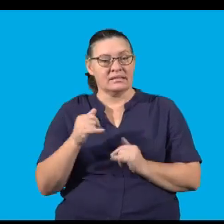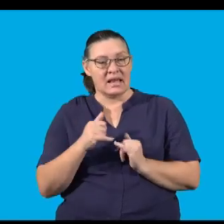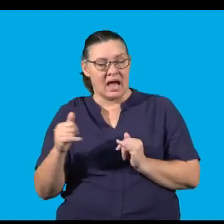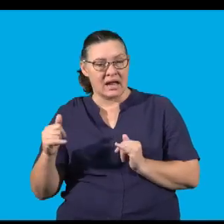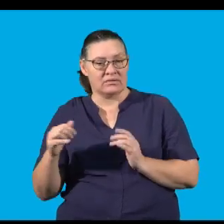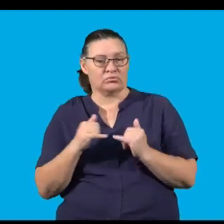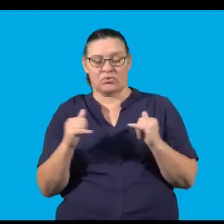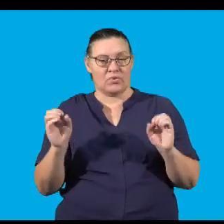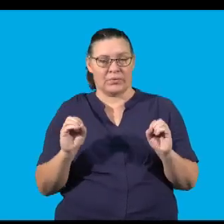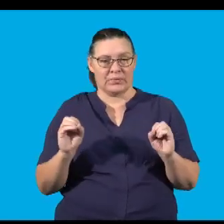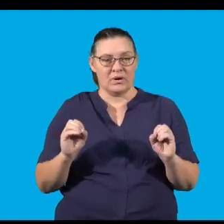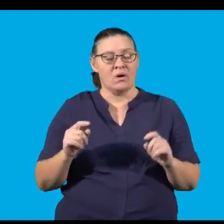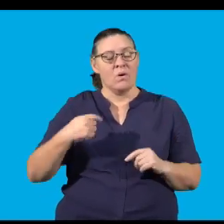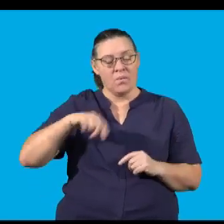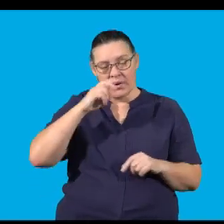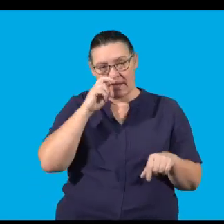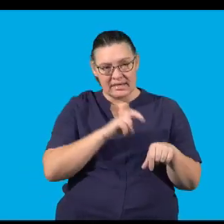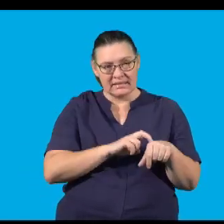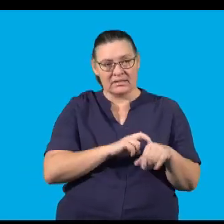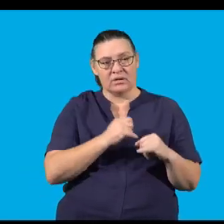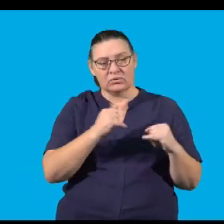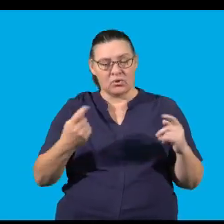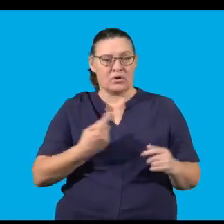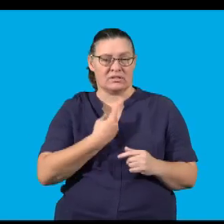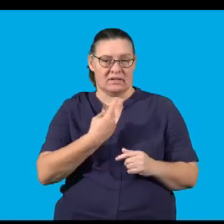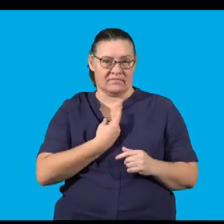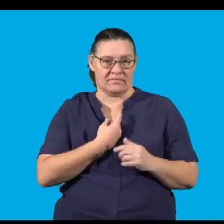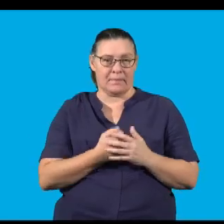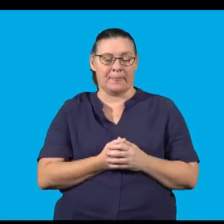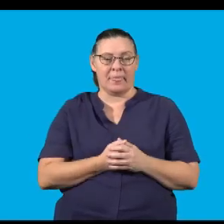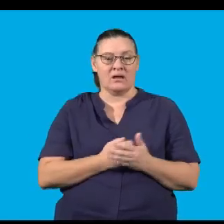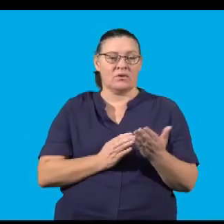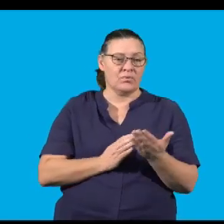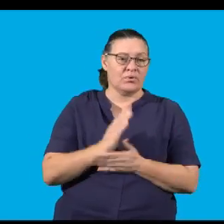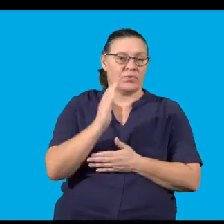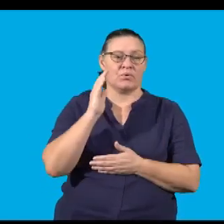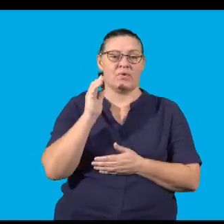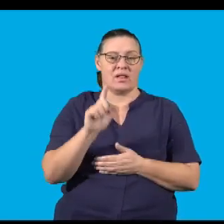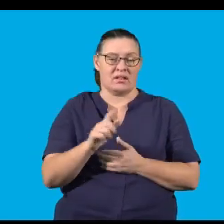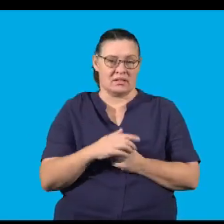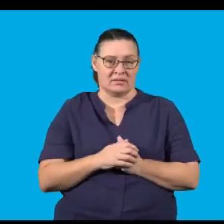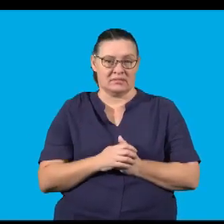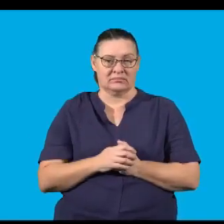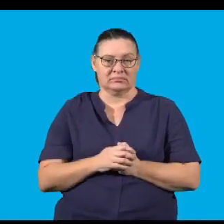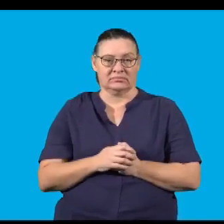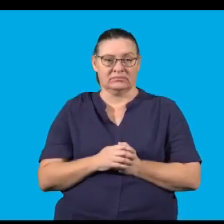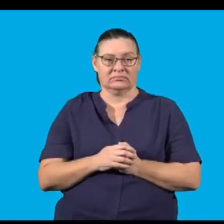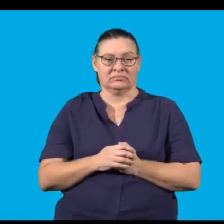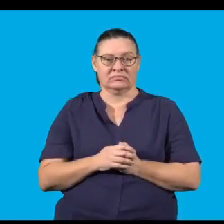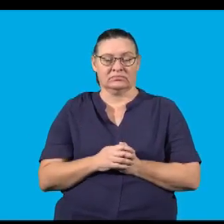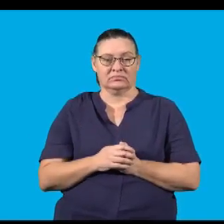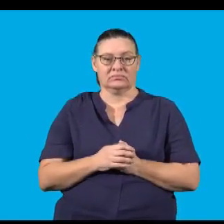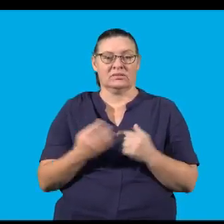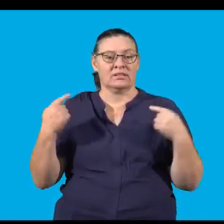not drawn, so therefore we need to draw it in ourselves. It's going through L. That's what it's doing. Okay,